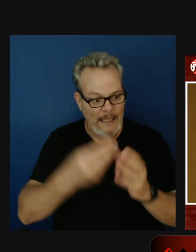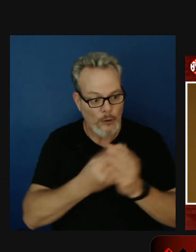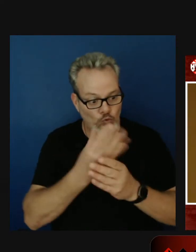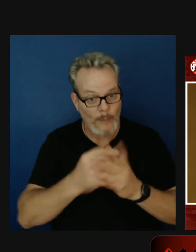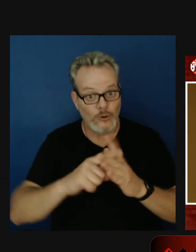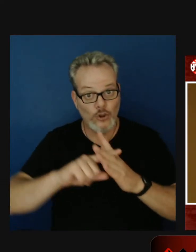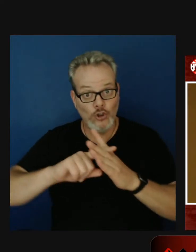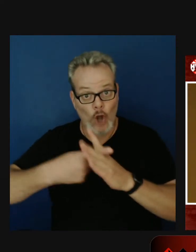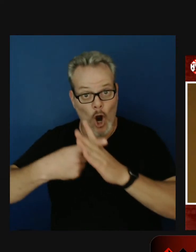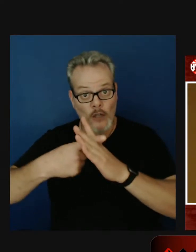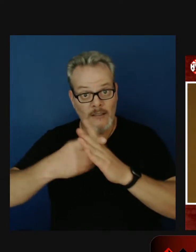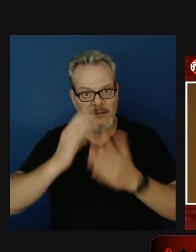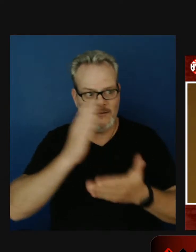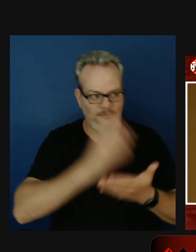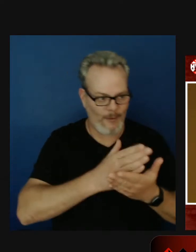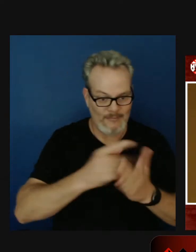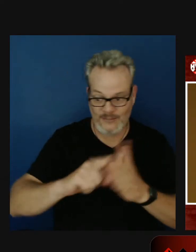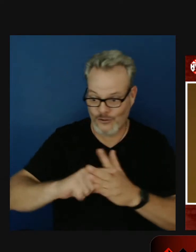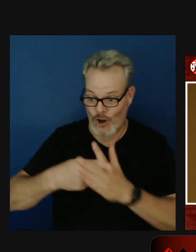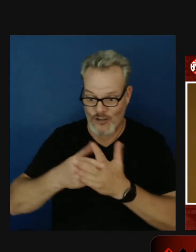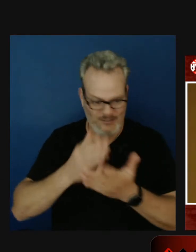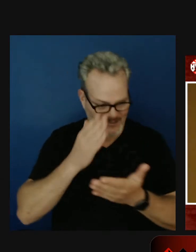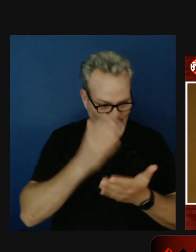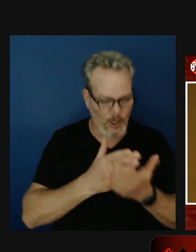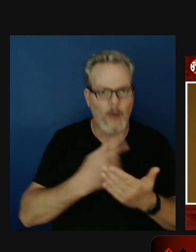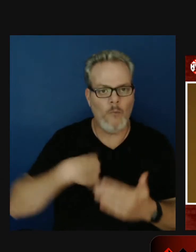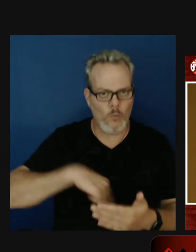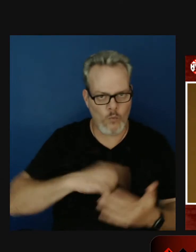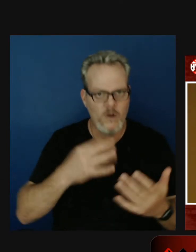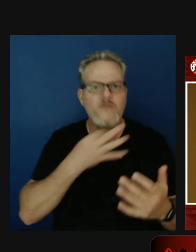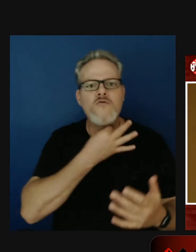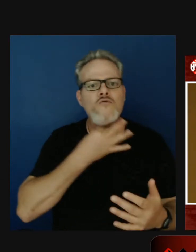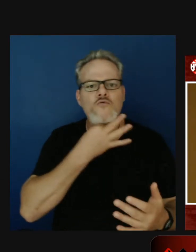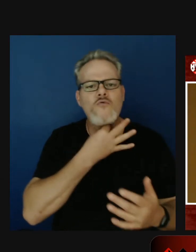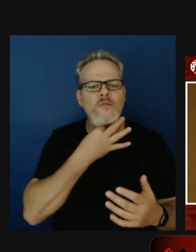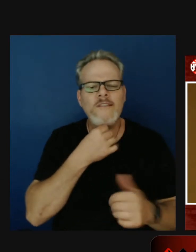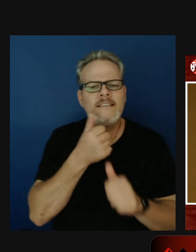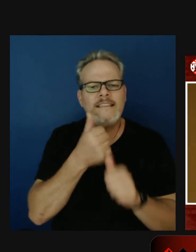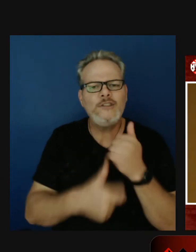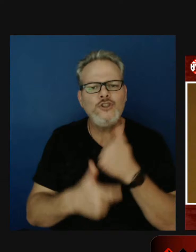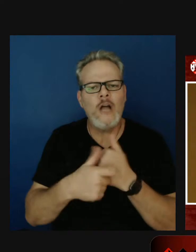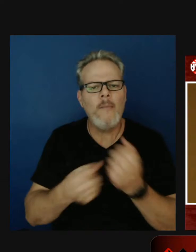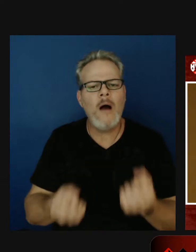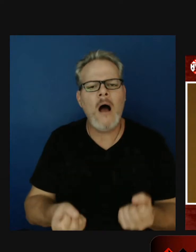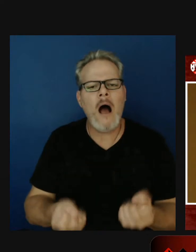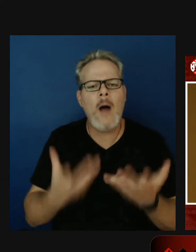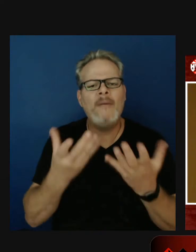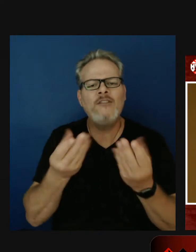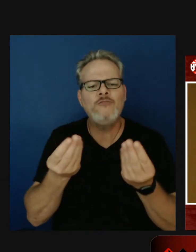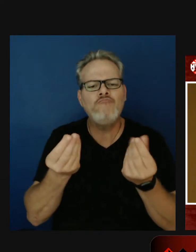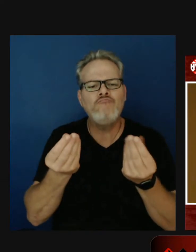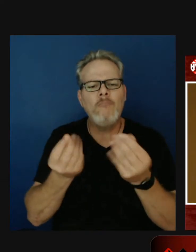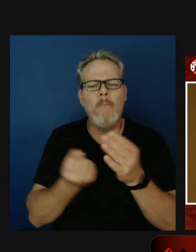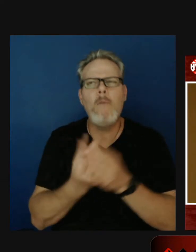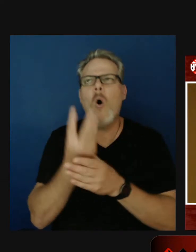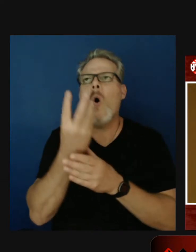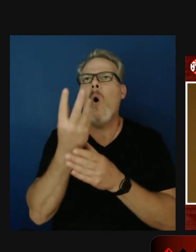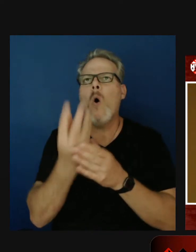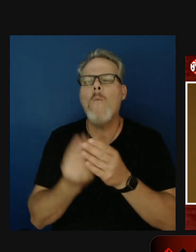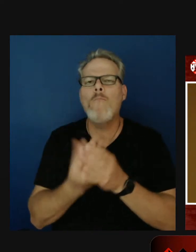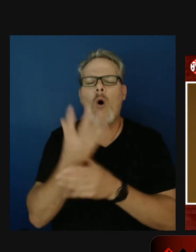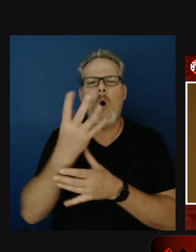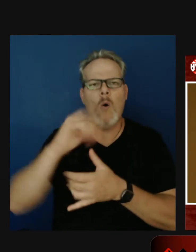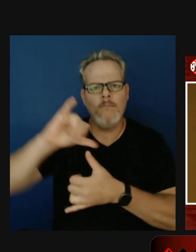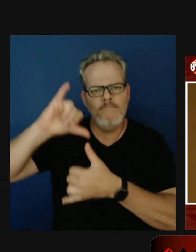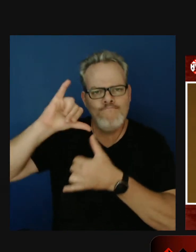want to know, you know, each time, how much material is coming out of the ground? How high are the fountains? Why is it changing the way